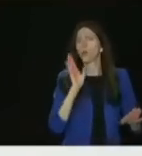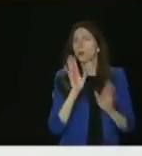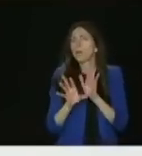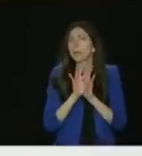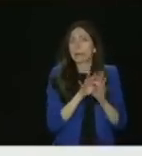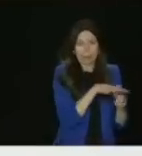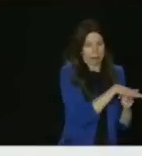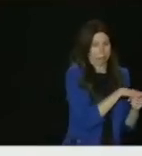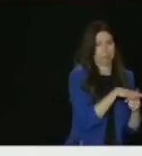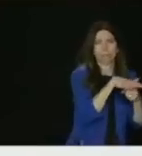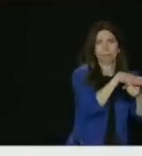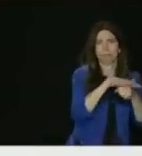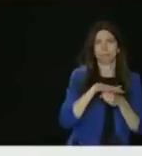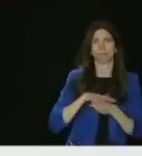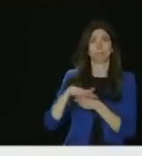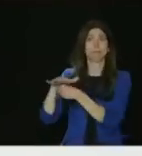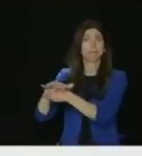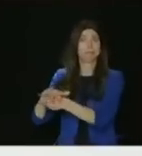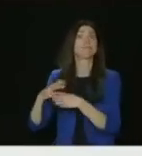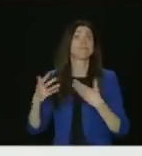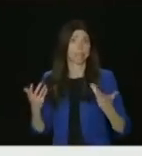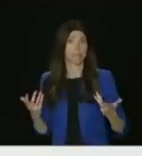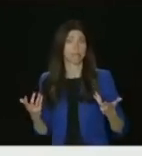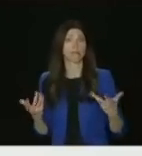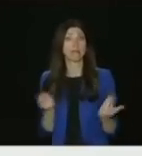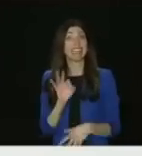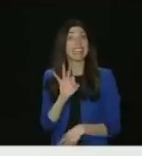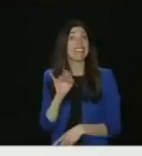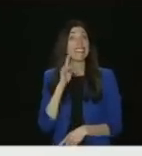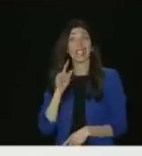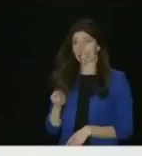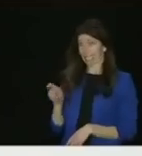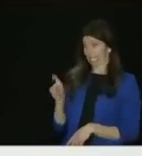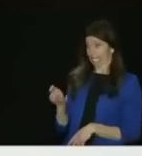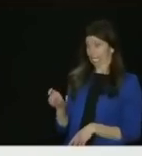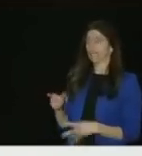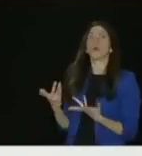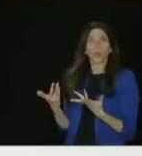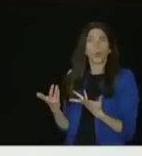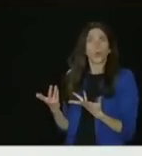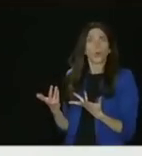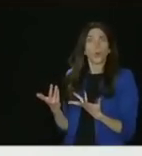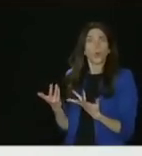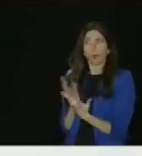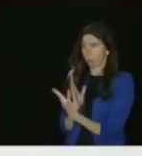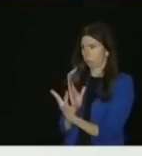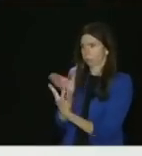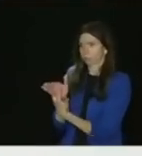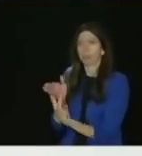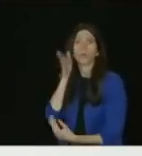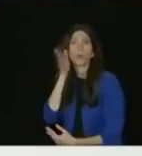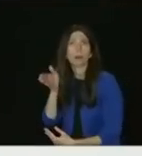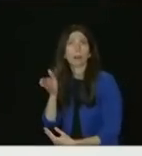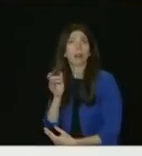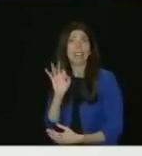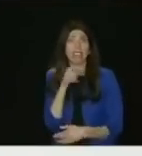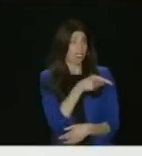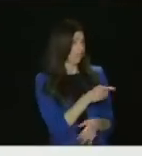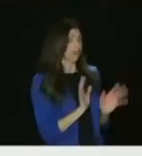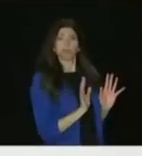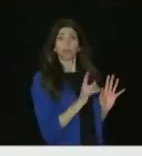that can be used where and when necessary, so that the police of